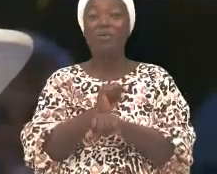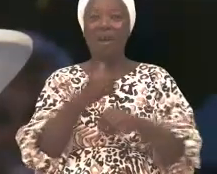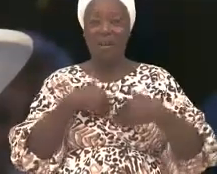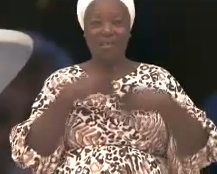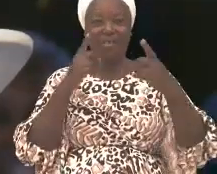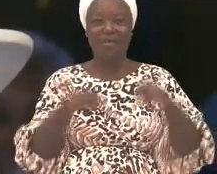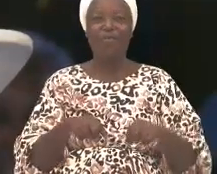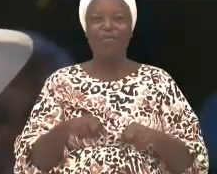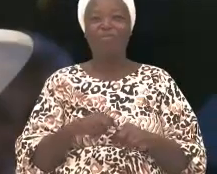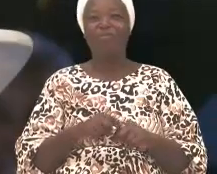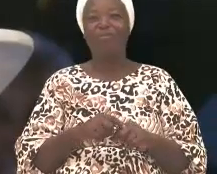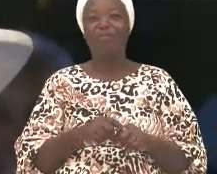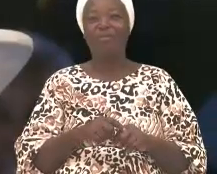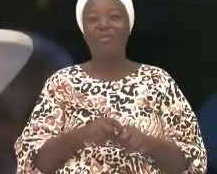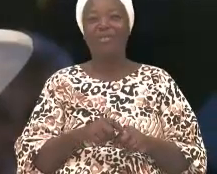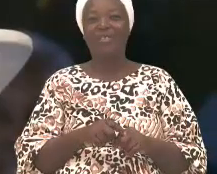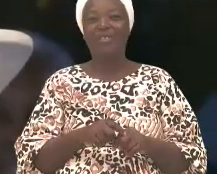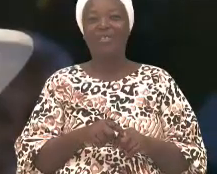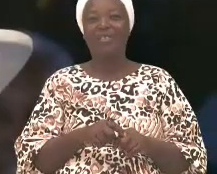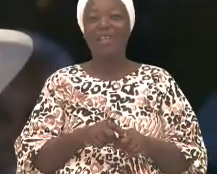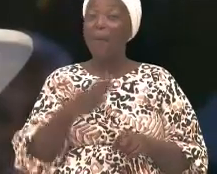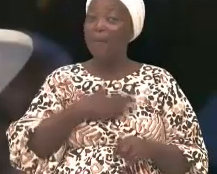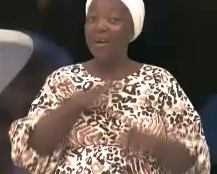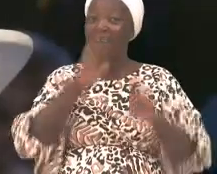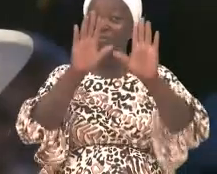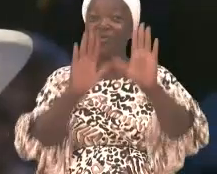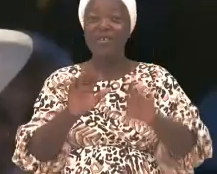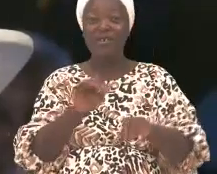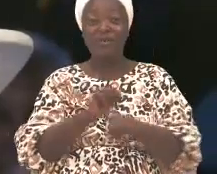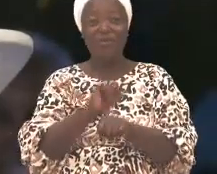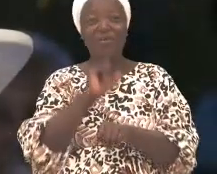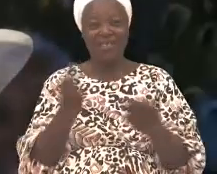come. My miracle is here.